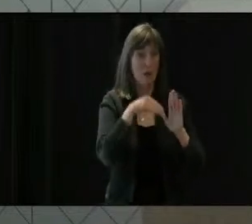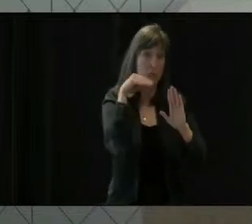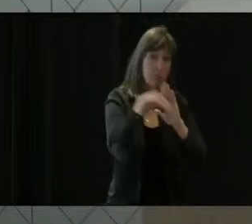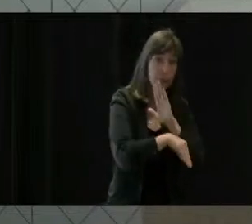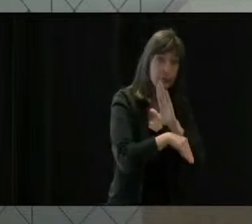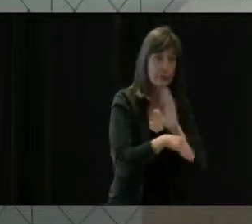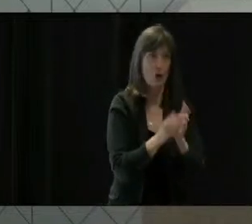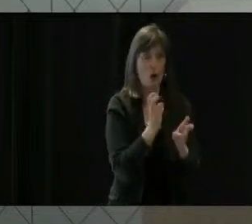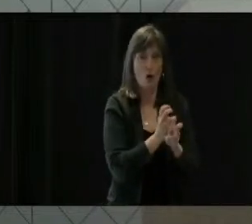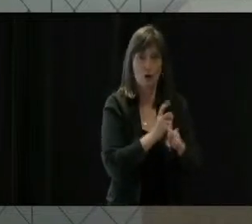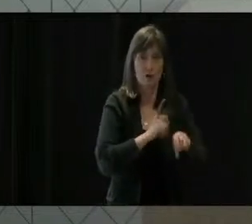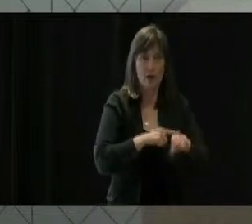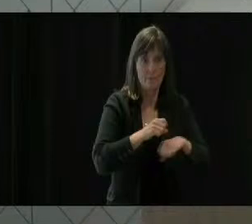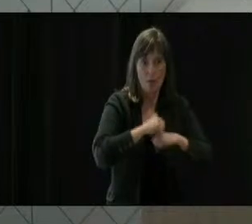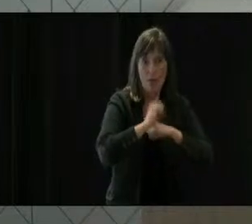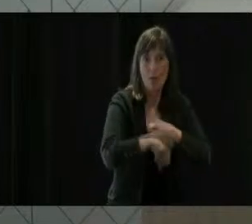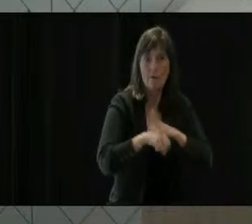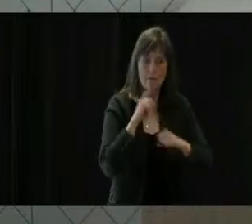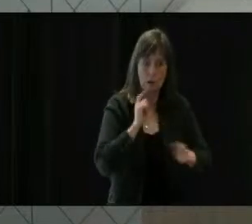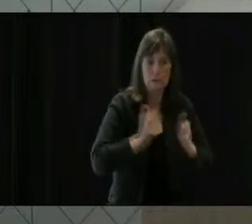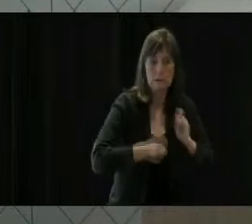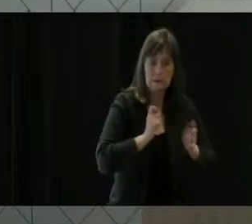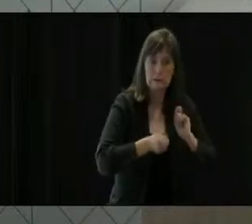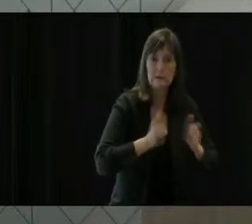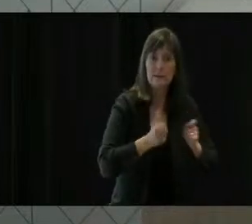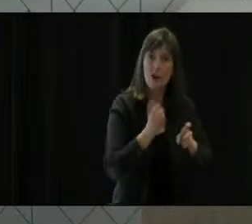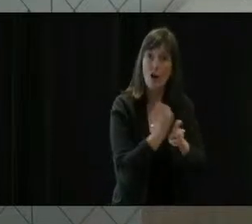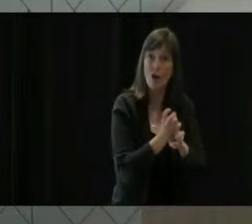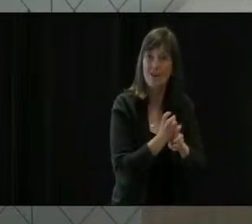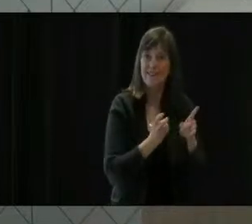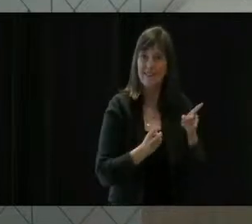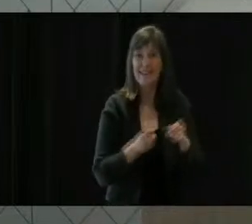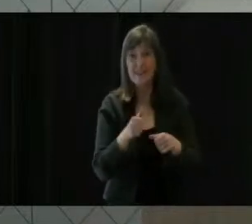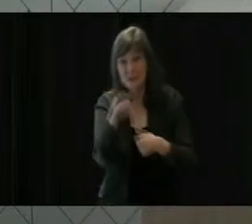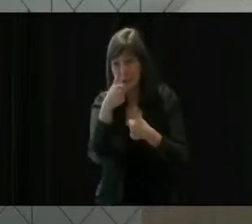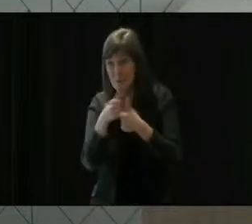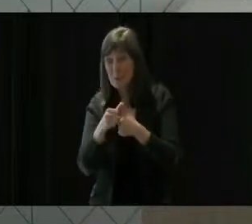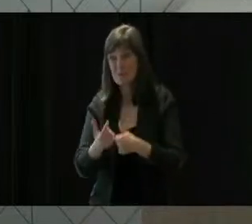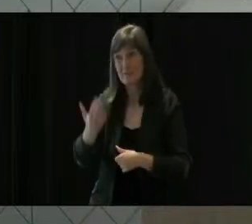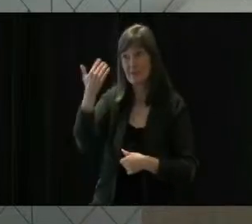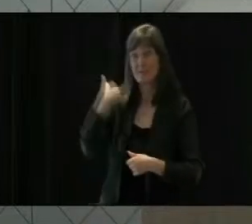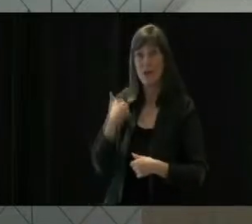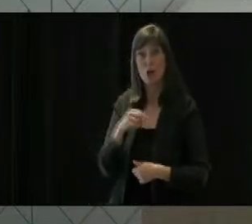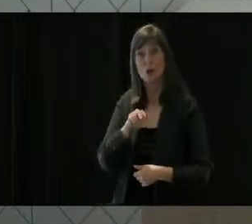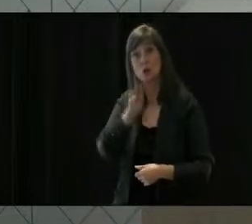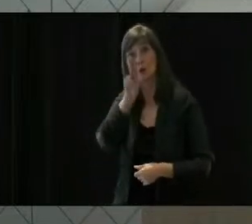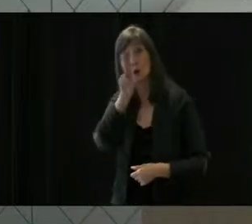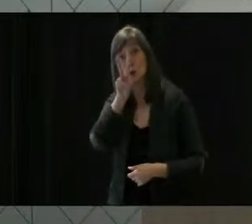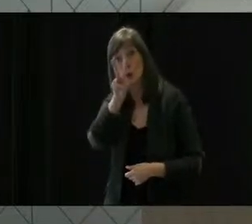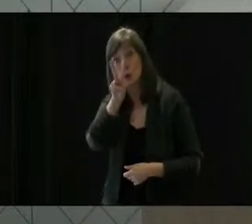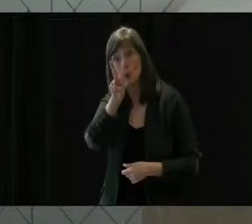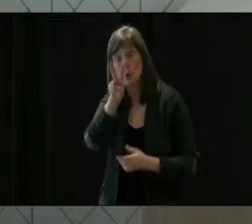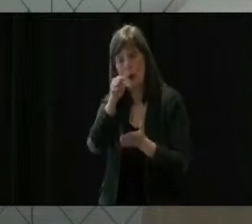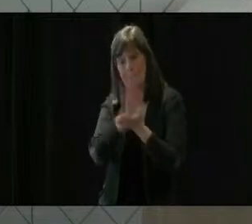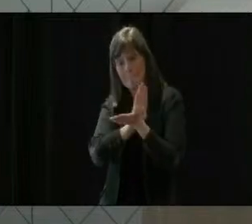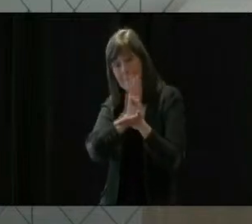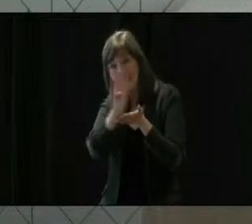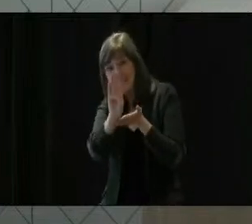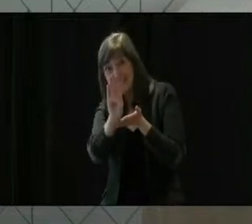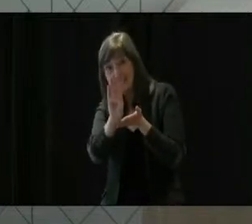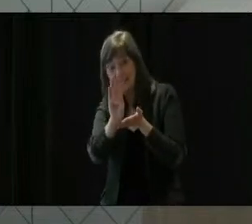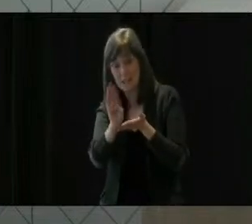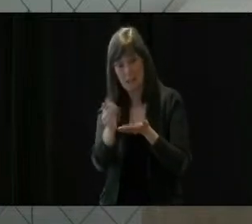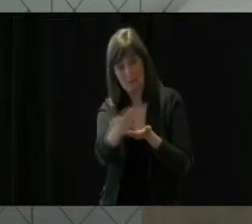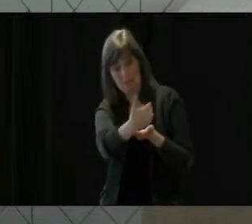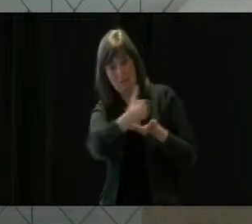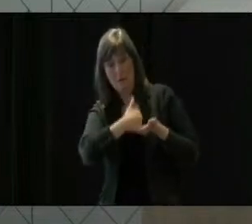so what could have been done? Well, when that year that we had $2 billion coming in to the